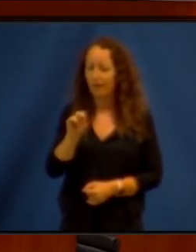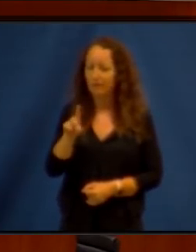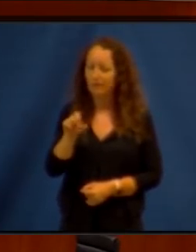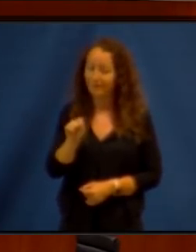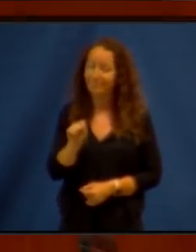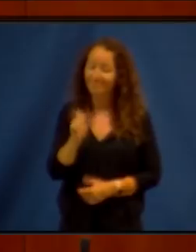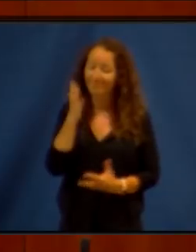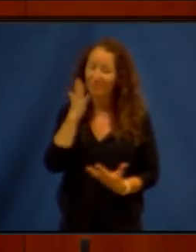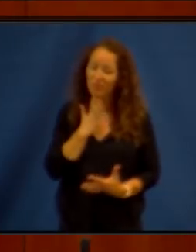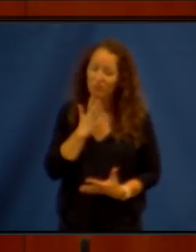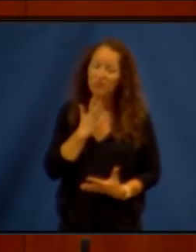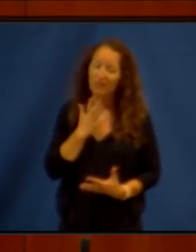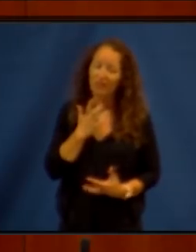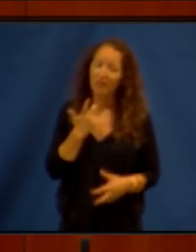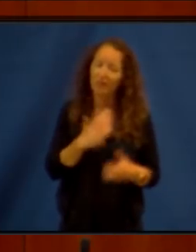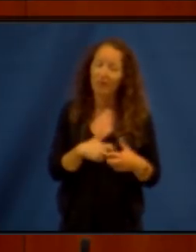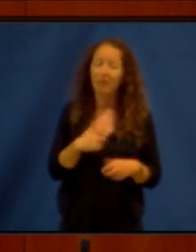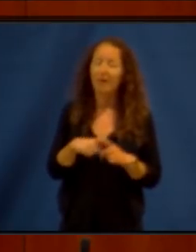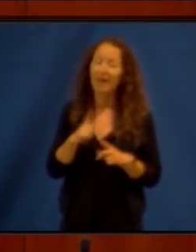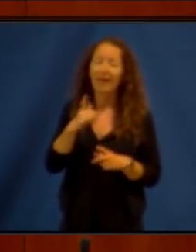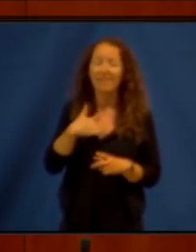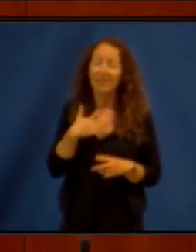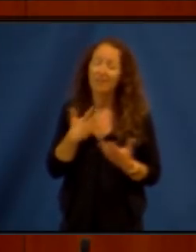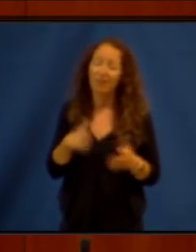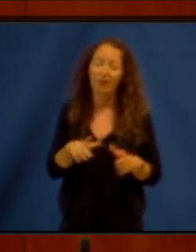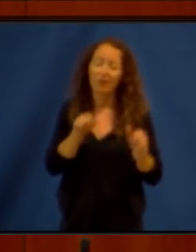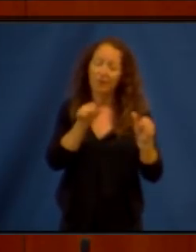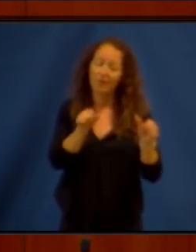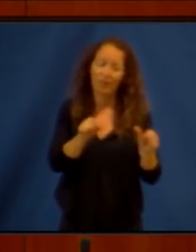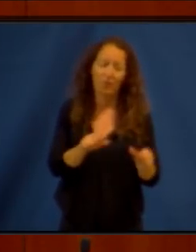I think it's been enough in Facebook and other places, so